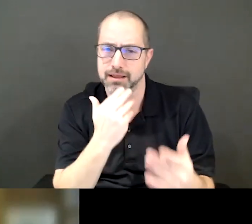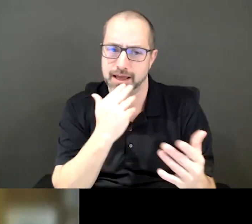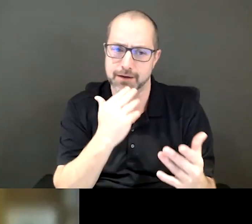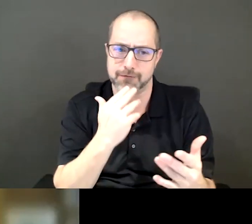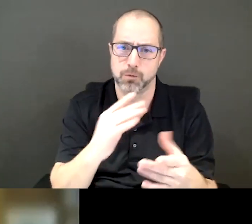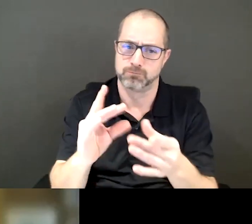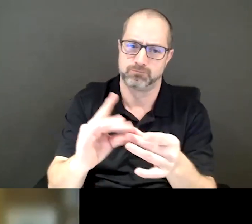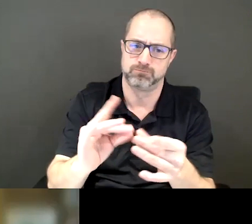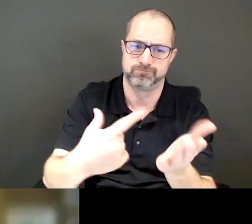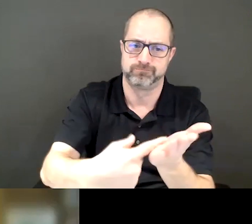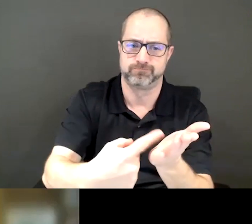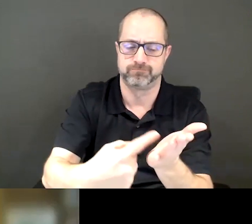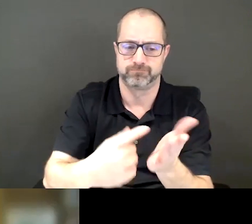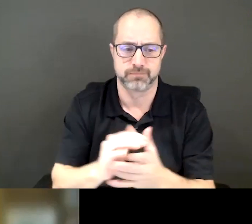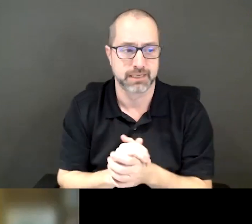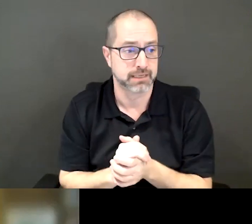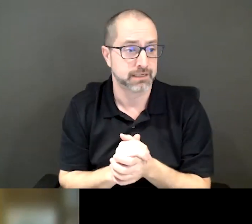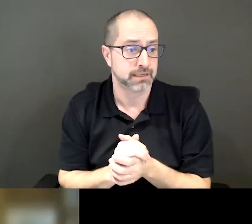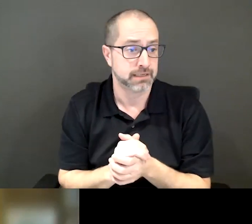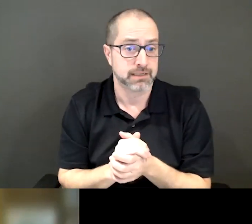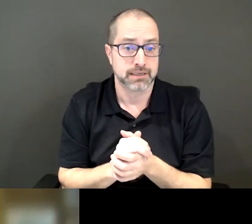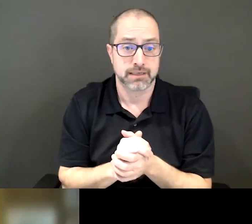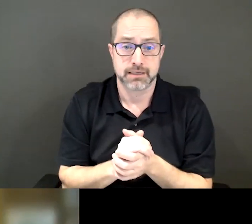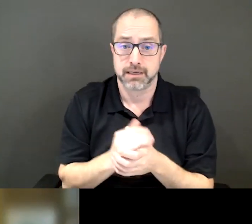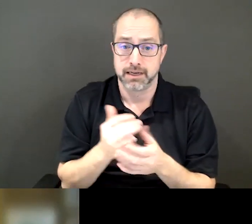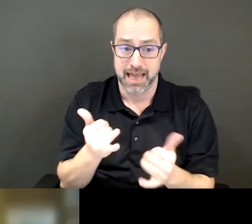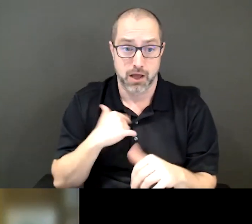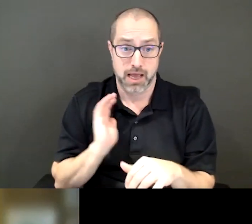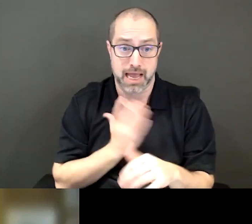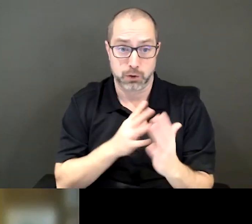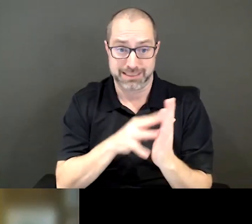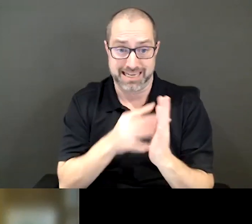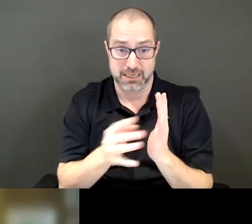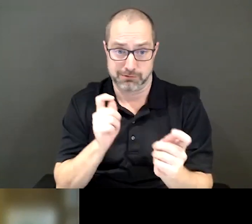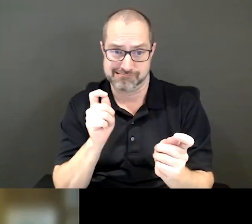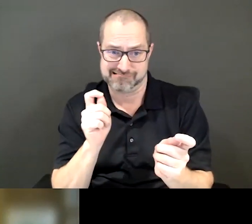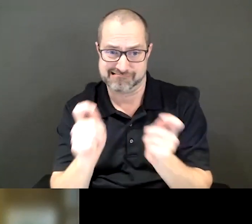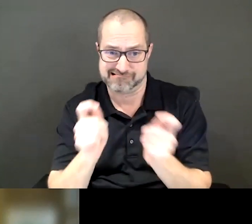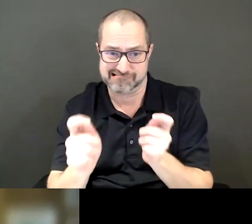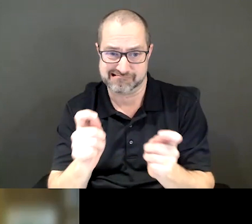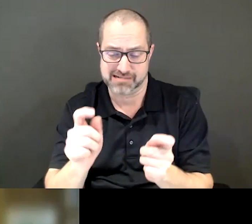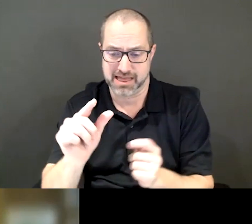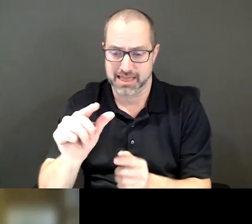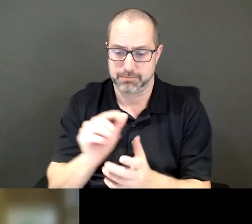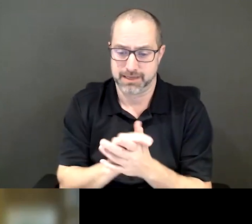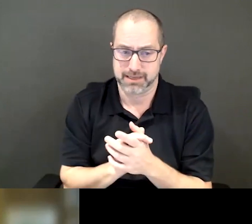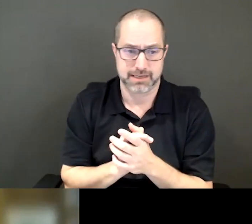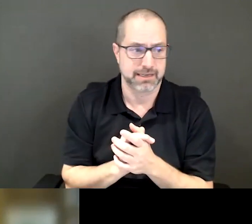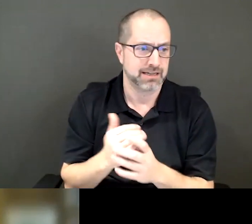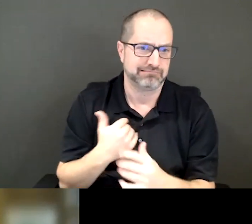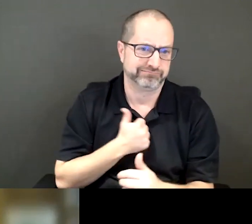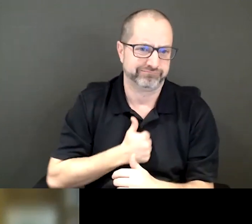today. We're needing to readjust our schedule a little bit today. We've got